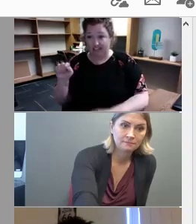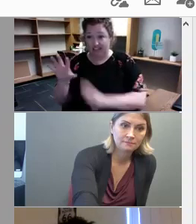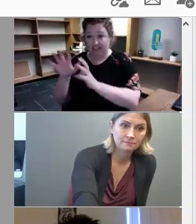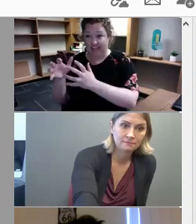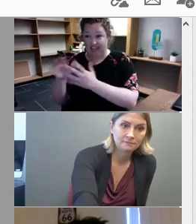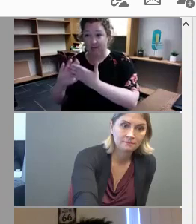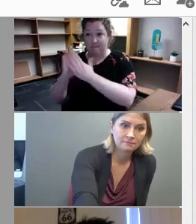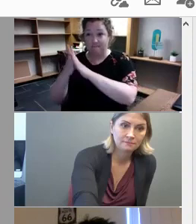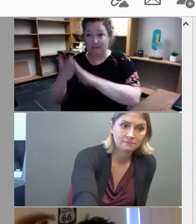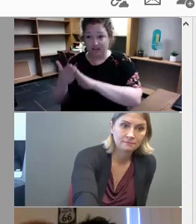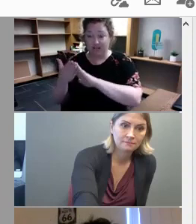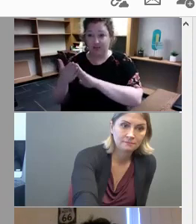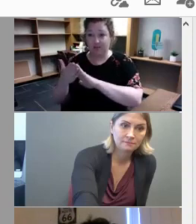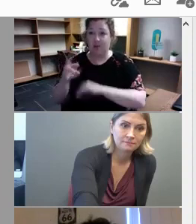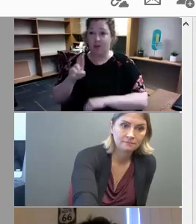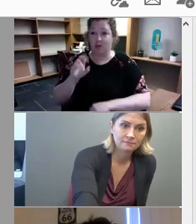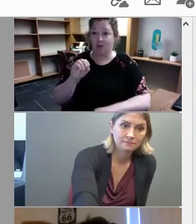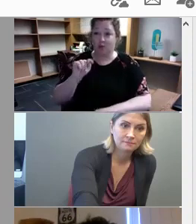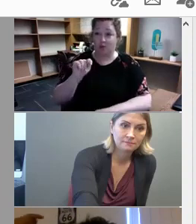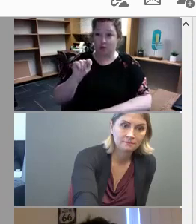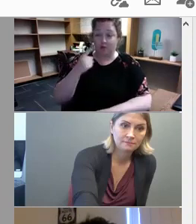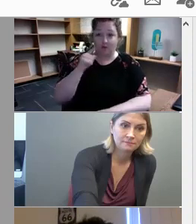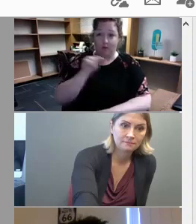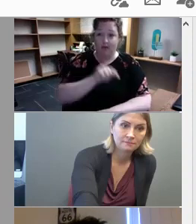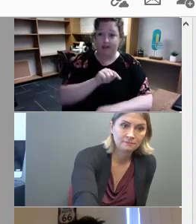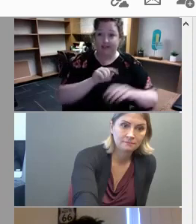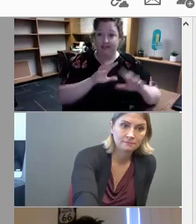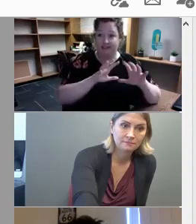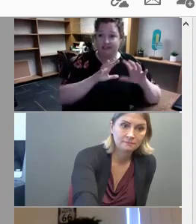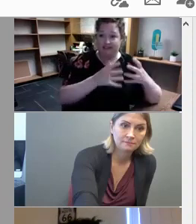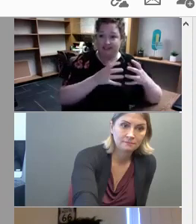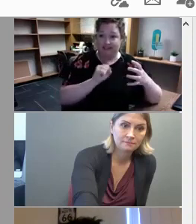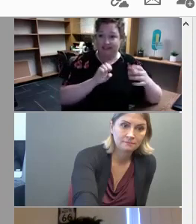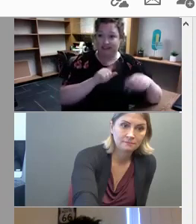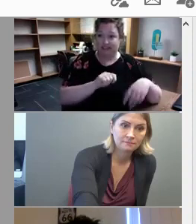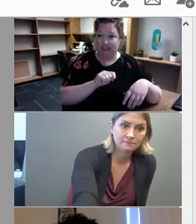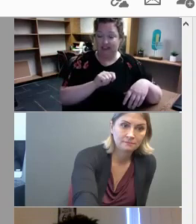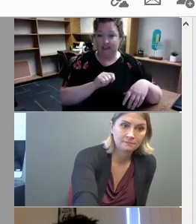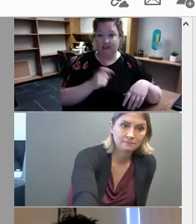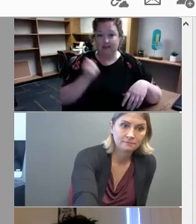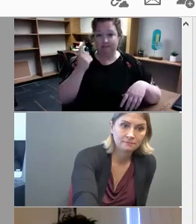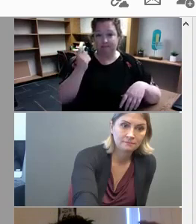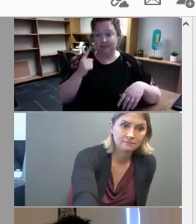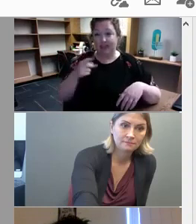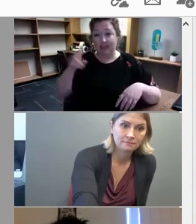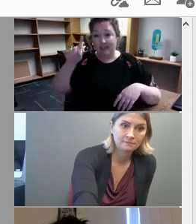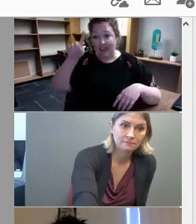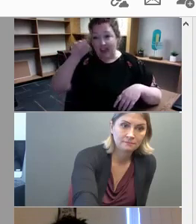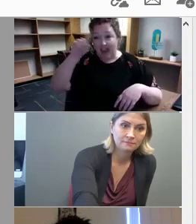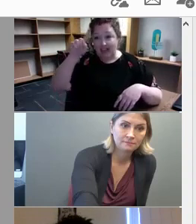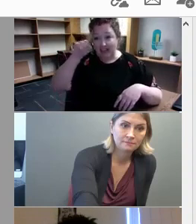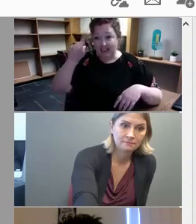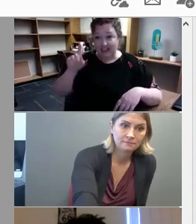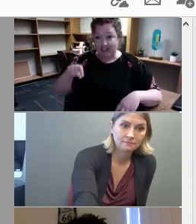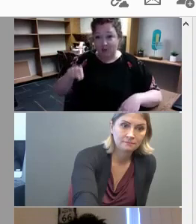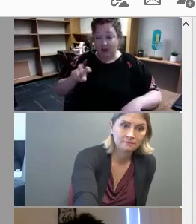Since this tree height that we need to traverse through to get to the parent node is the main thing that is going to